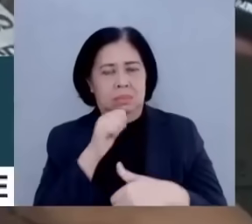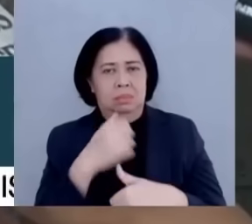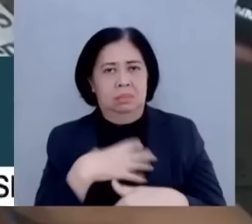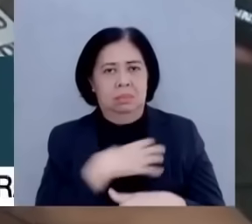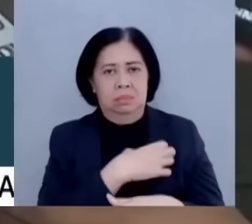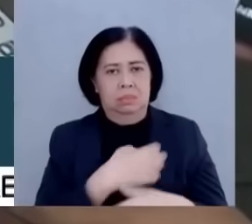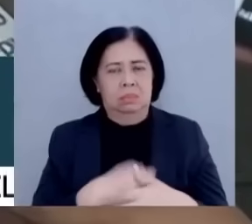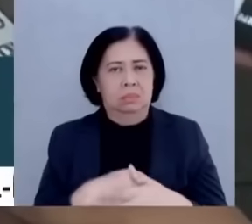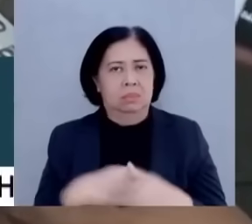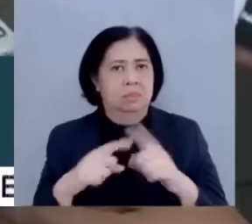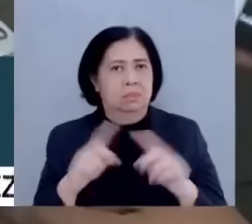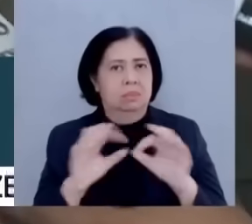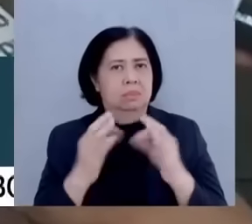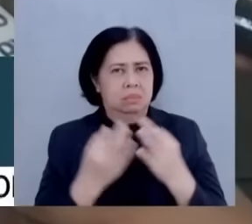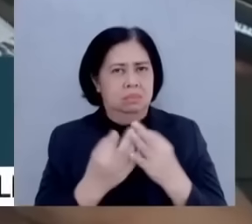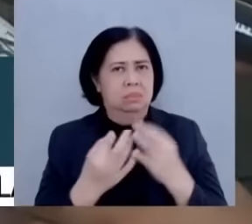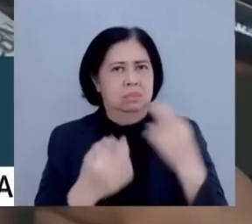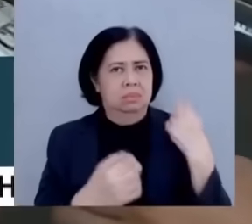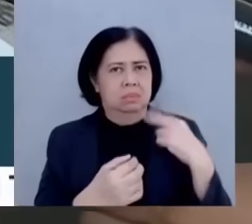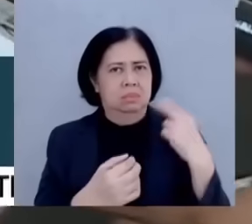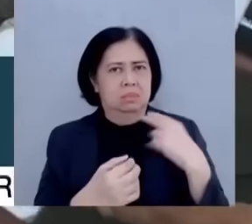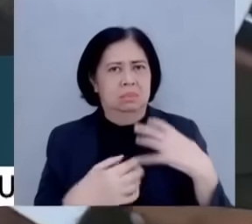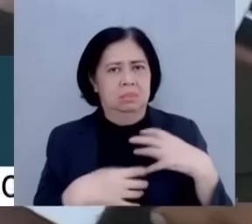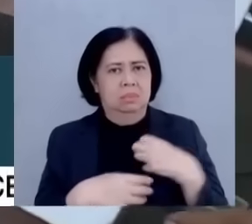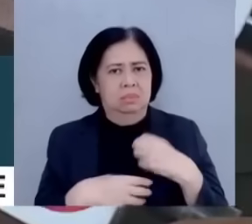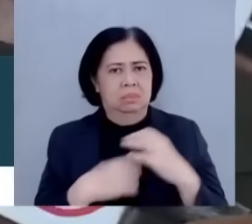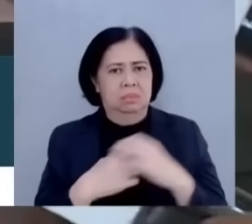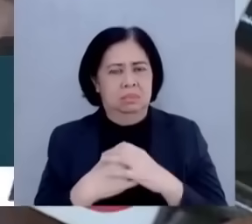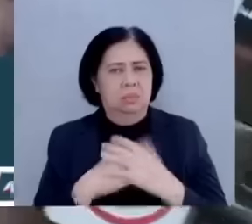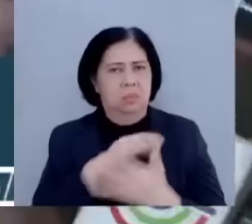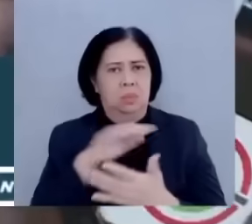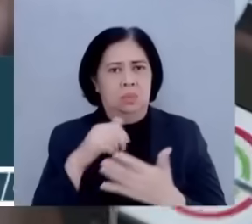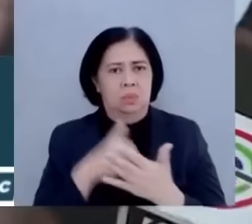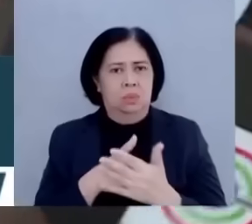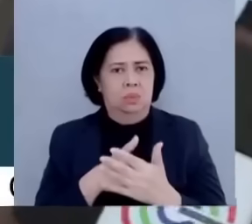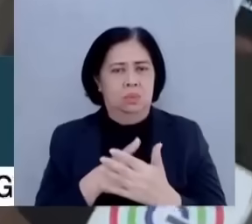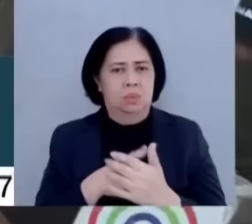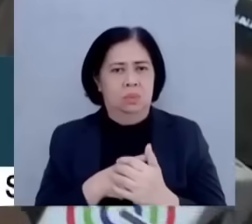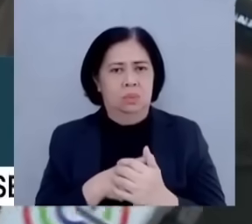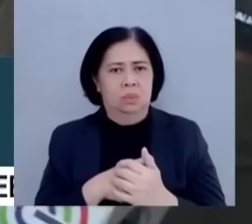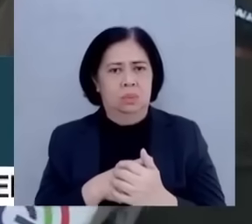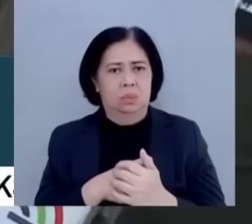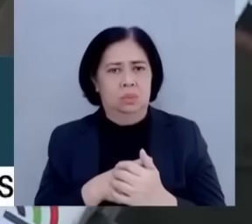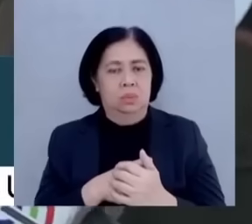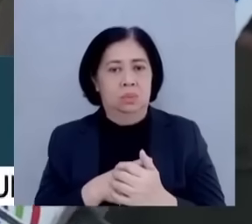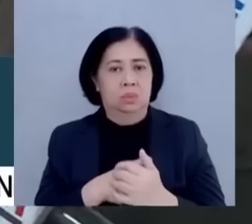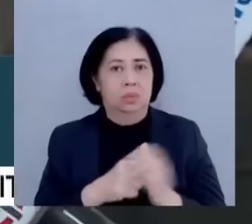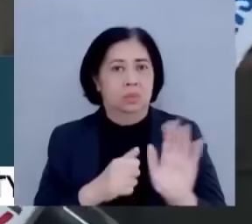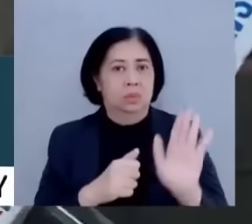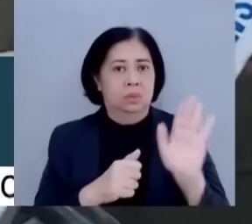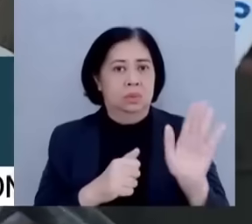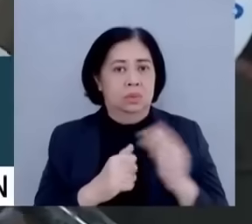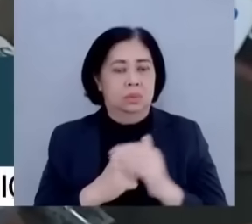But the family has a history of heart attack. Lahat ng kanyang